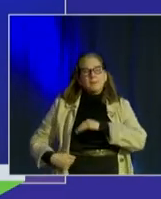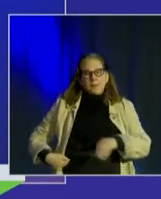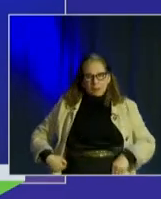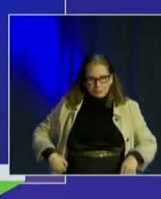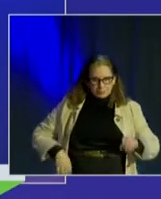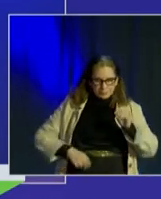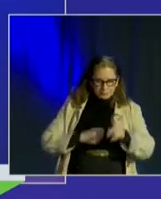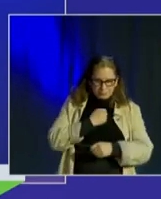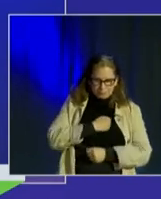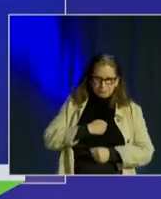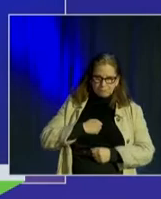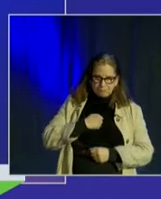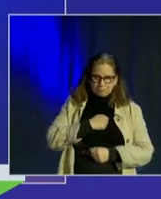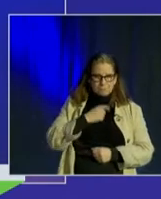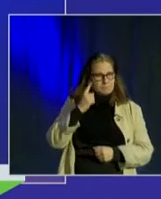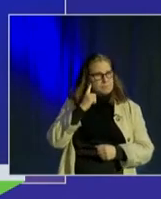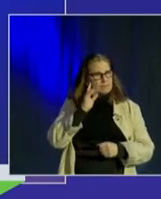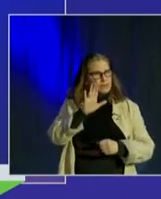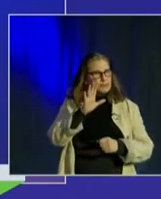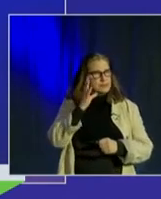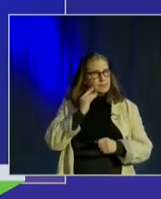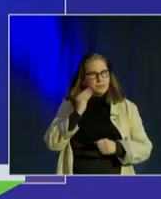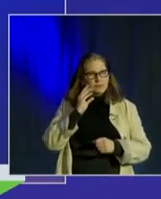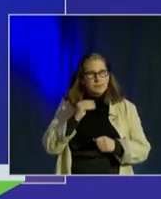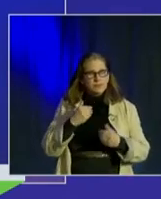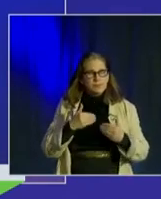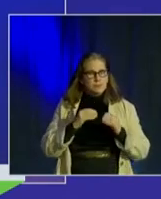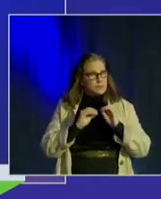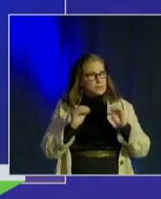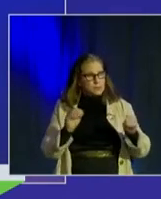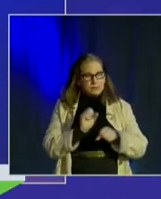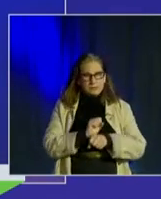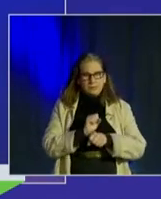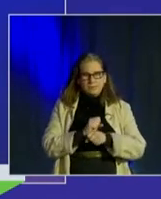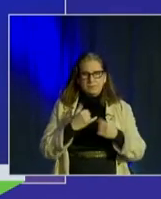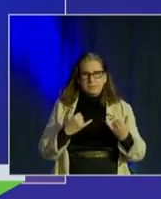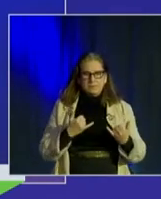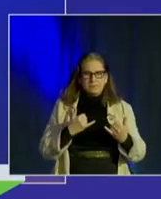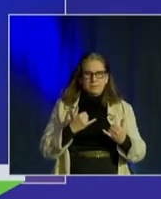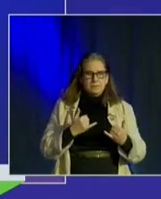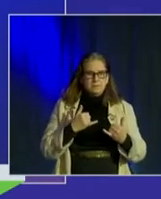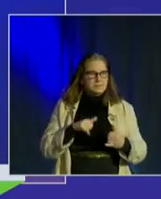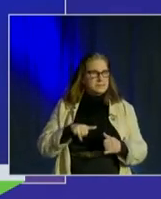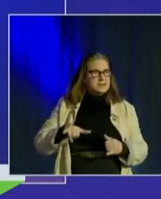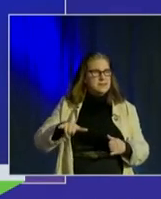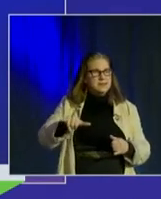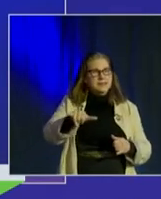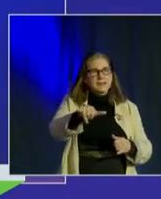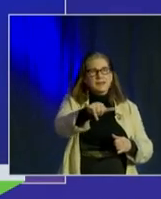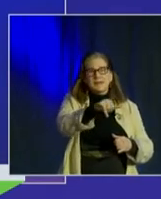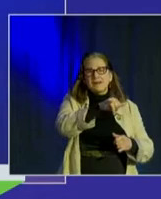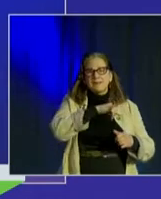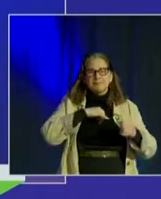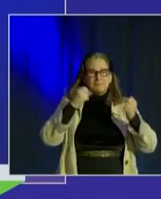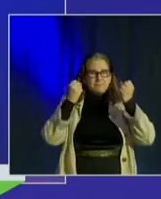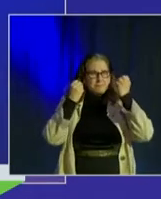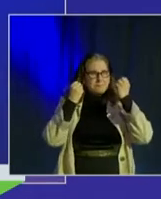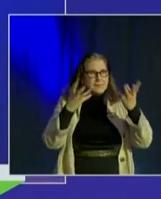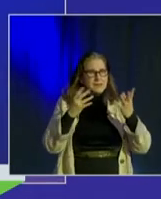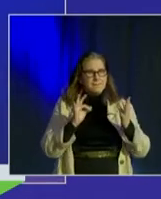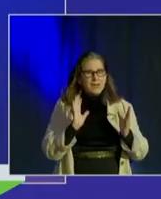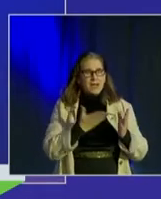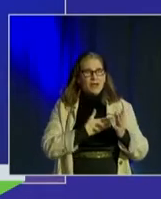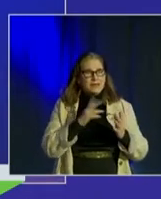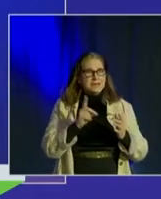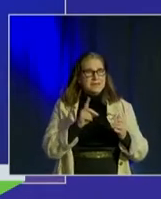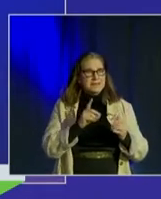are experiencing unemployment. Too many of our residents have been impacted by